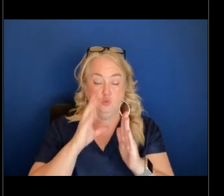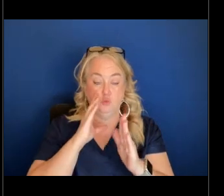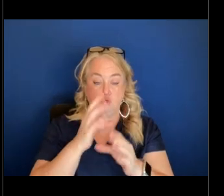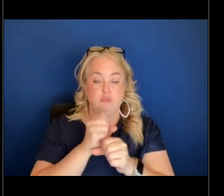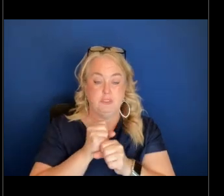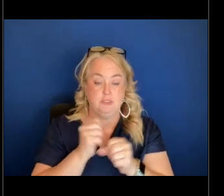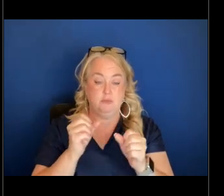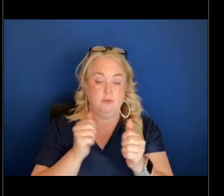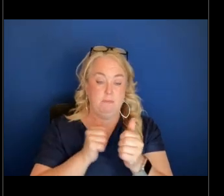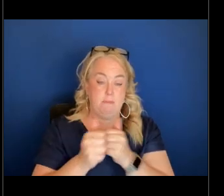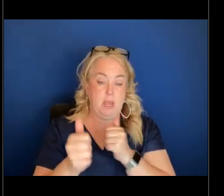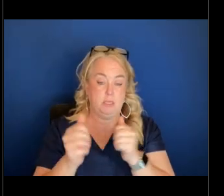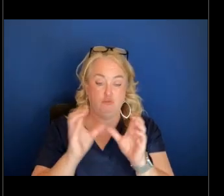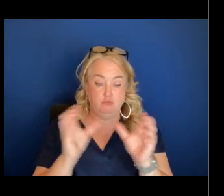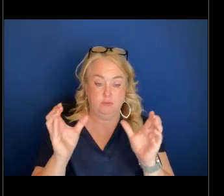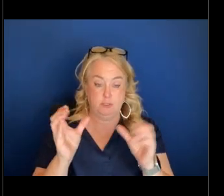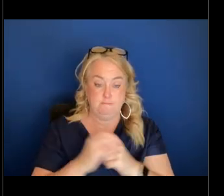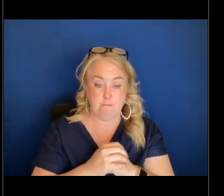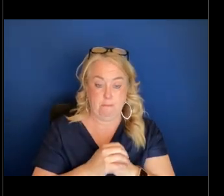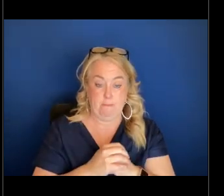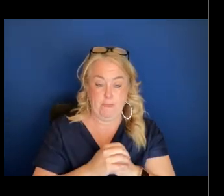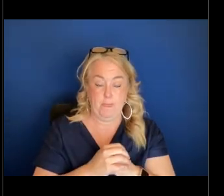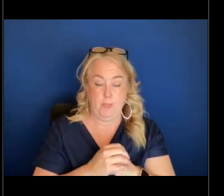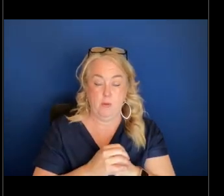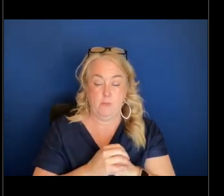passing certificate.